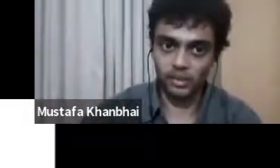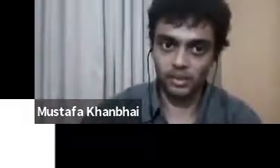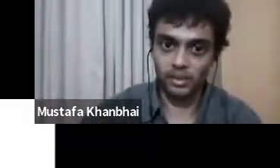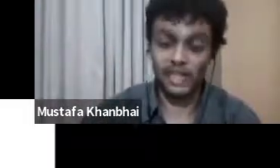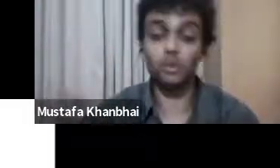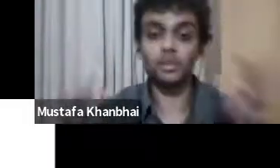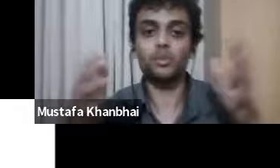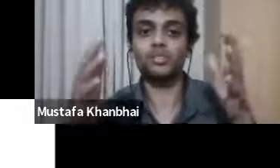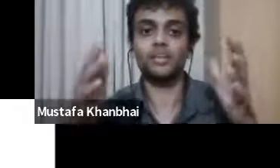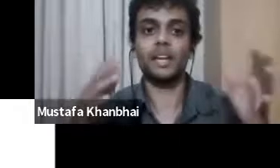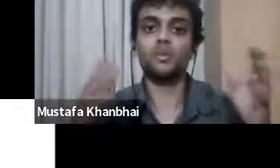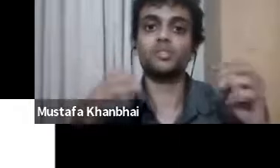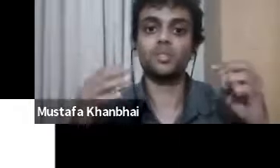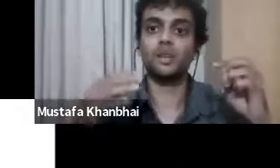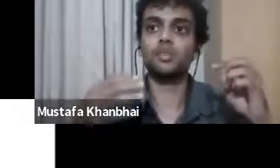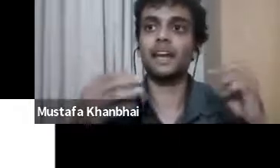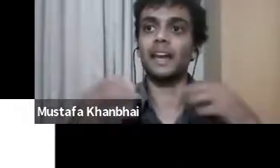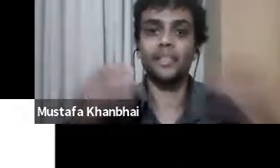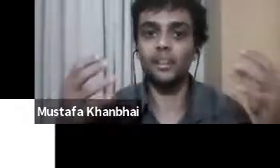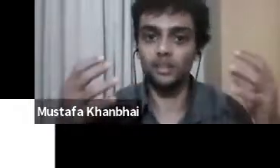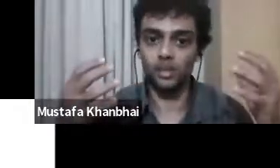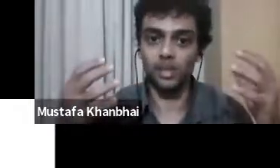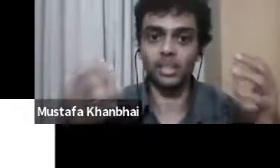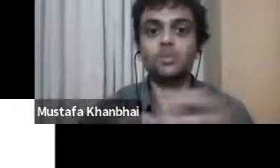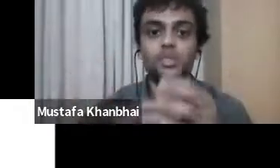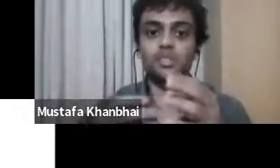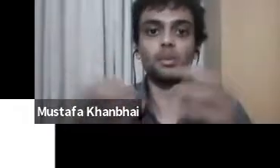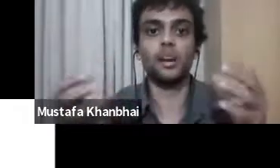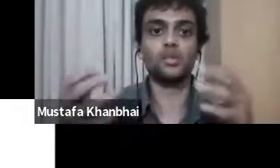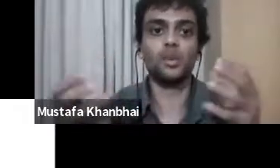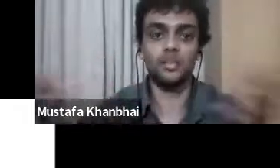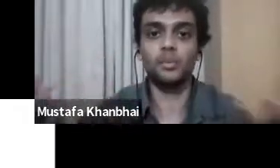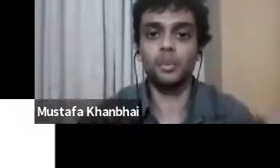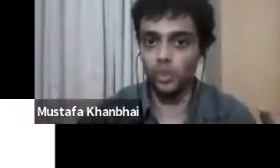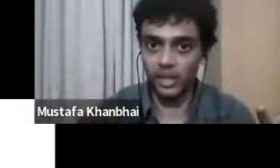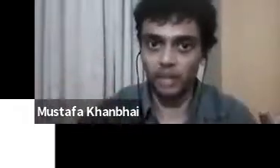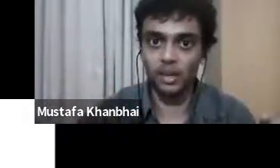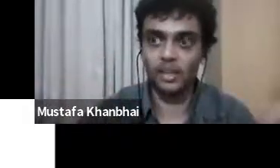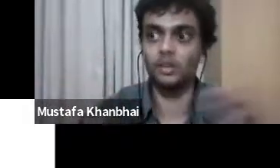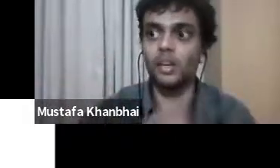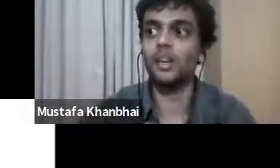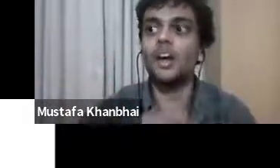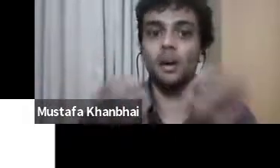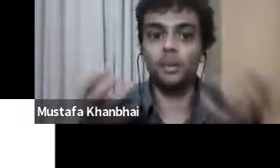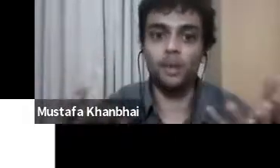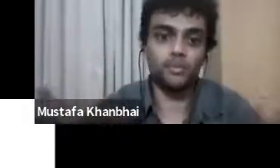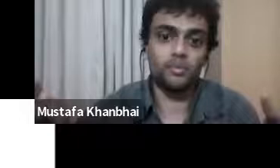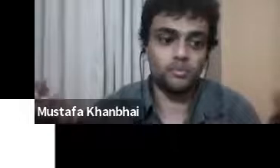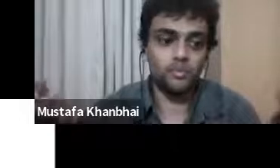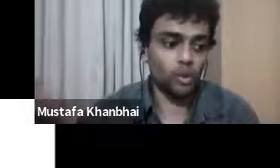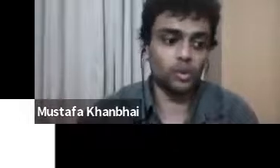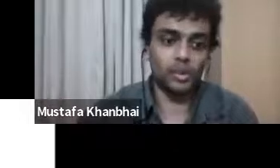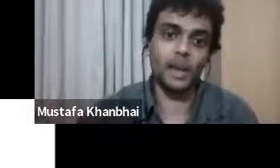photography. That was it wasn't like an ethical choice or anything. It was just simply understood as something you do with the camera. Like today, a big part